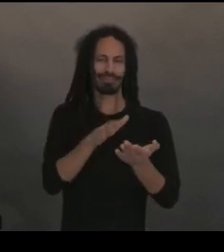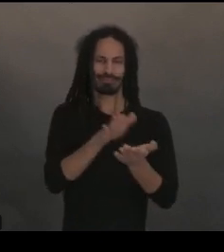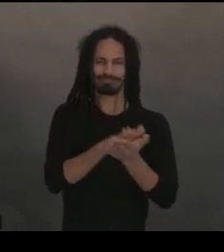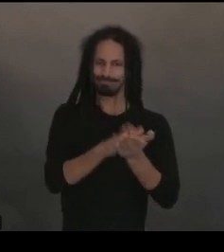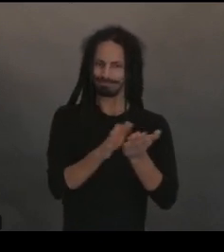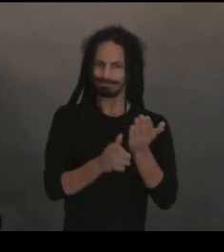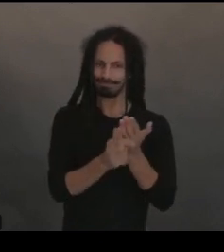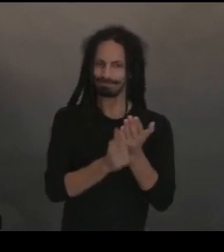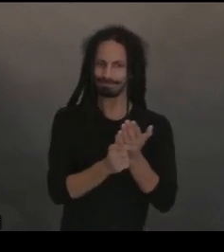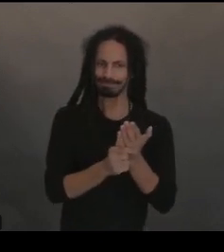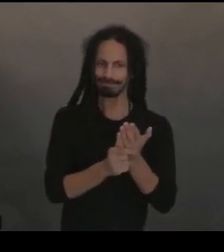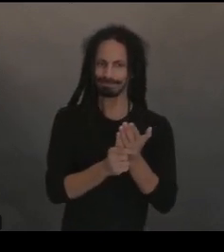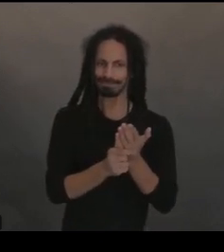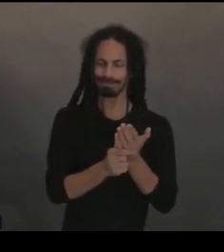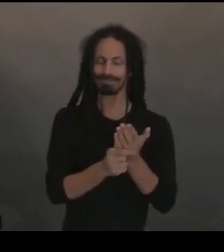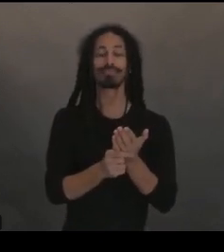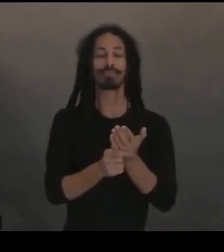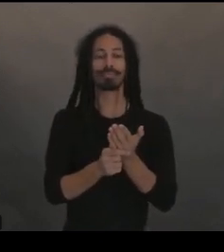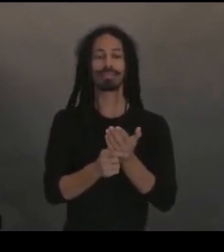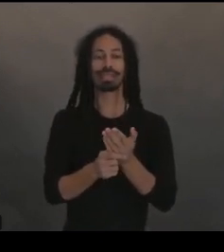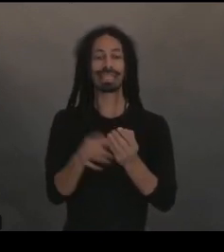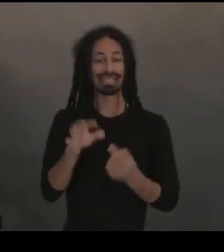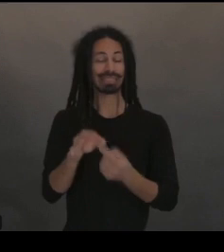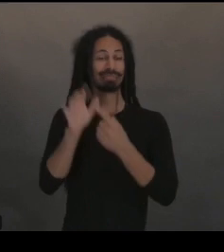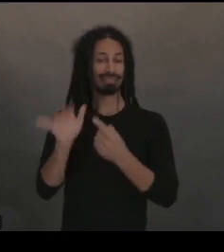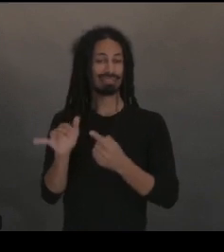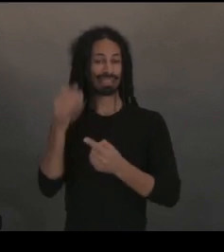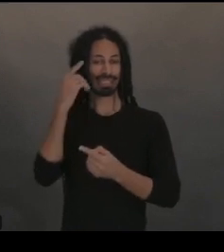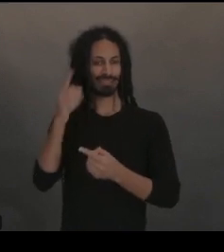those published recently.